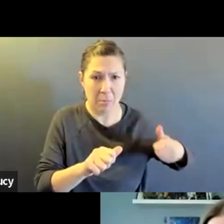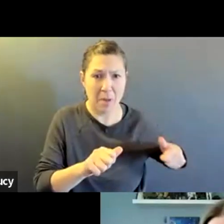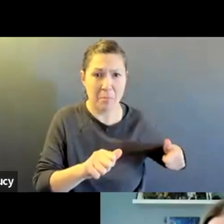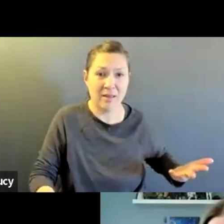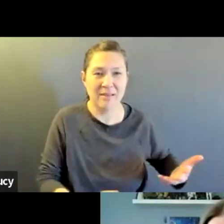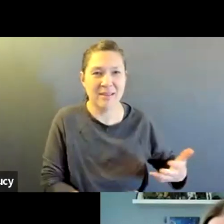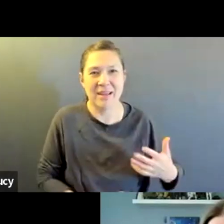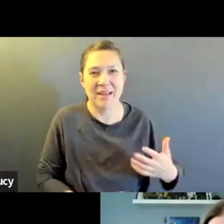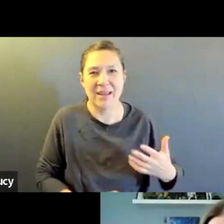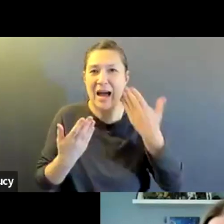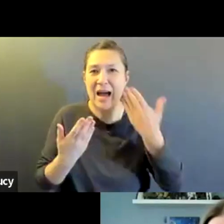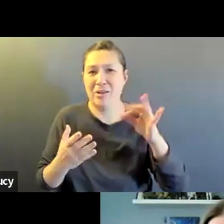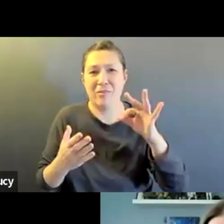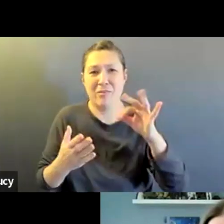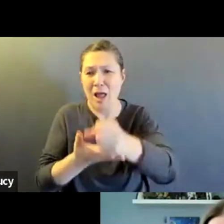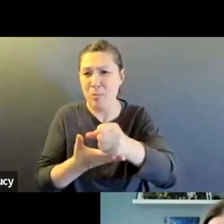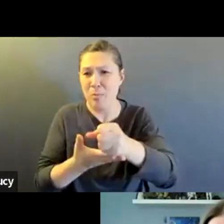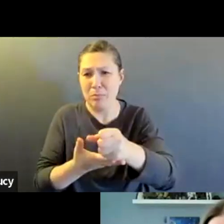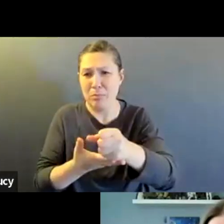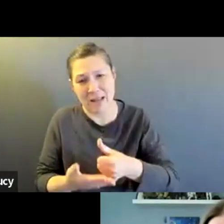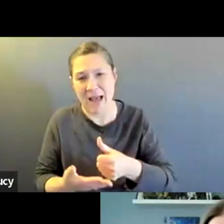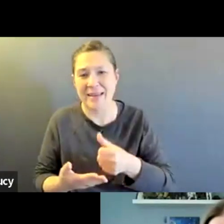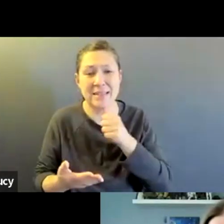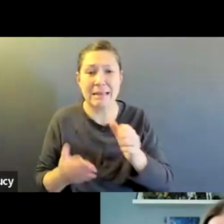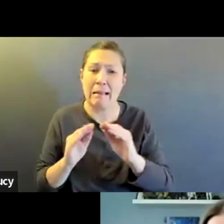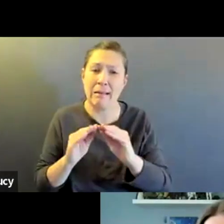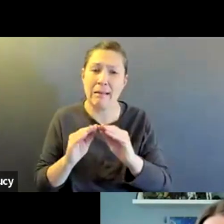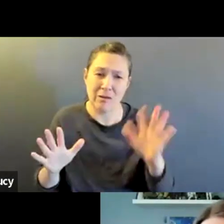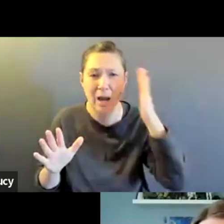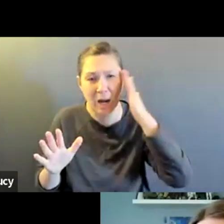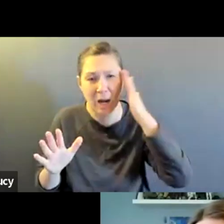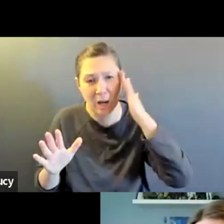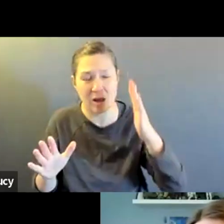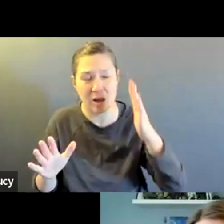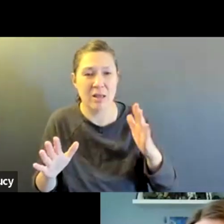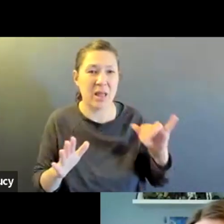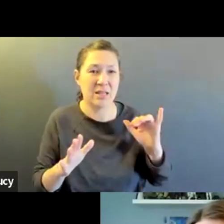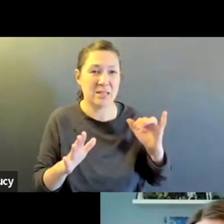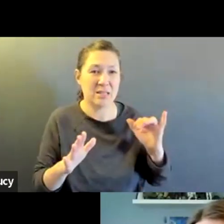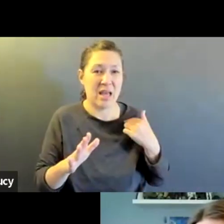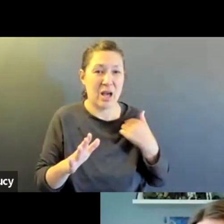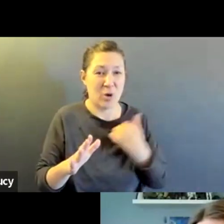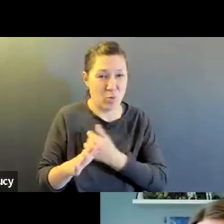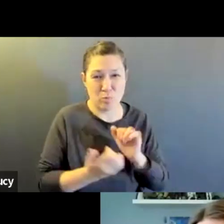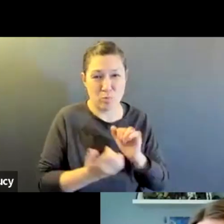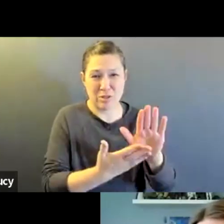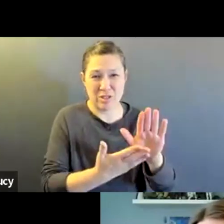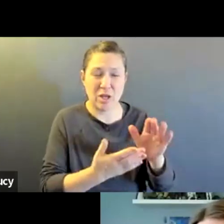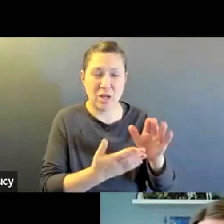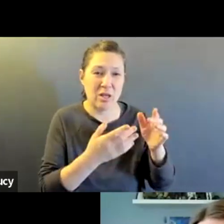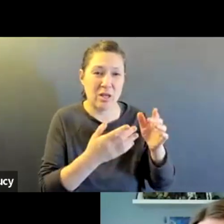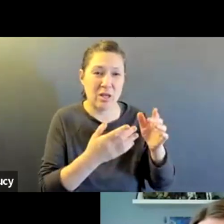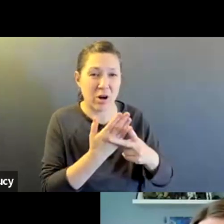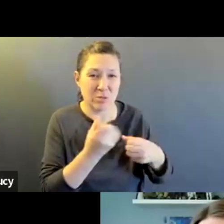helpful answer to say yes, or definitive answer, I should say. But that's, I know, how many of us are approaching our grant funding programs right now. So